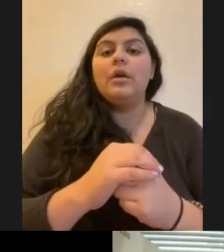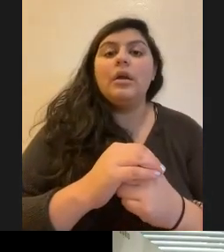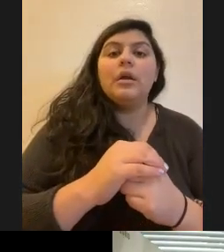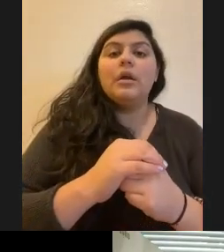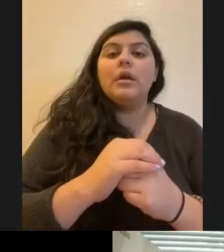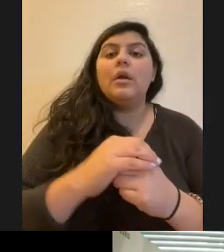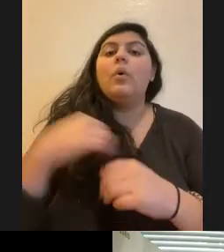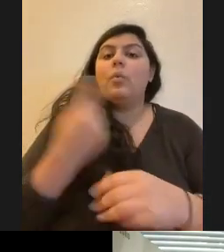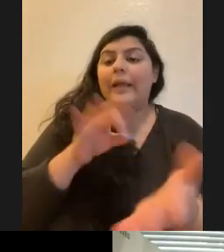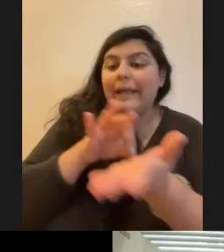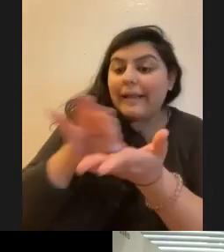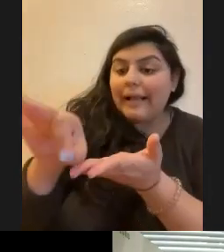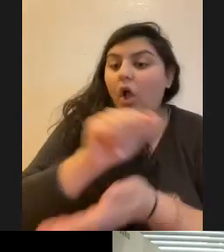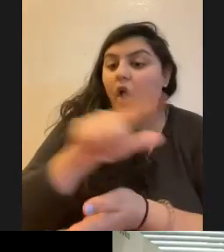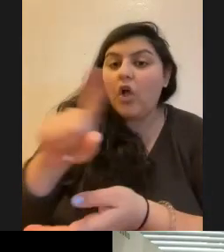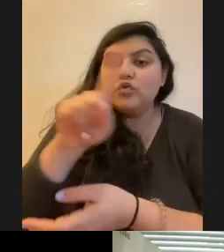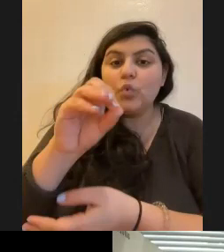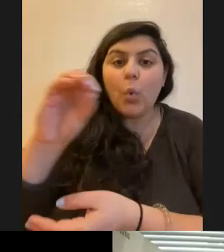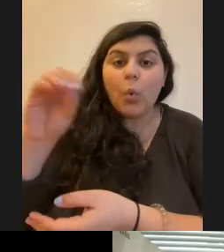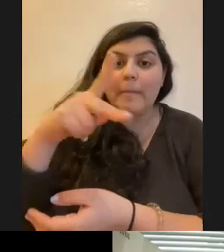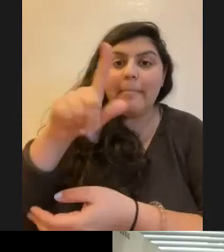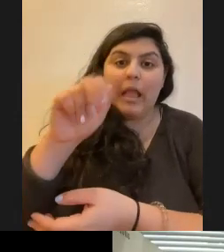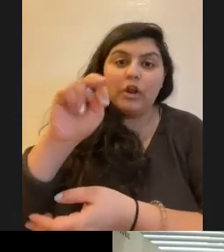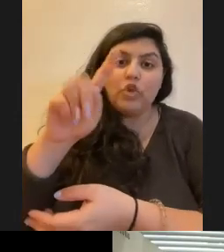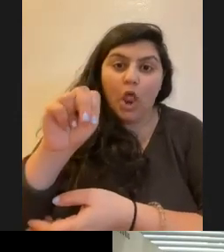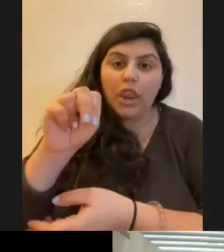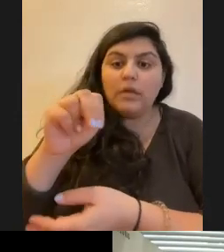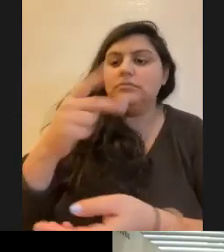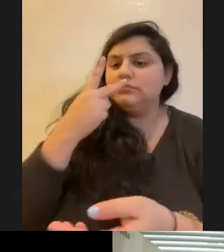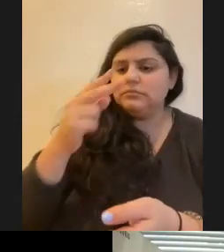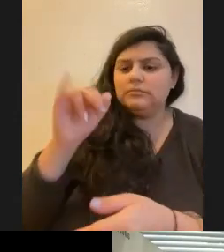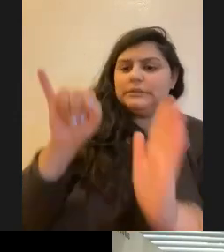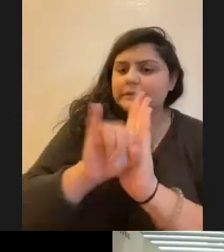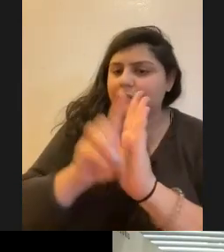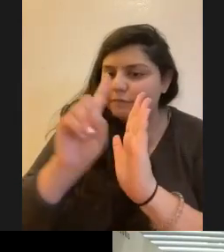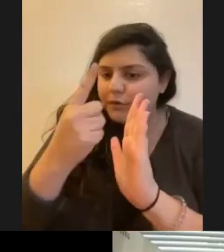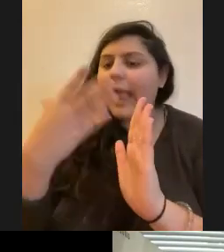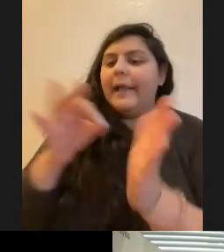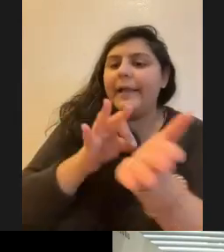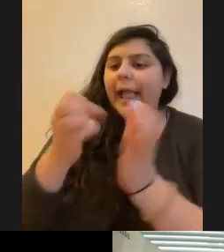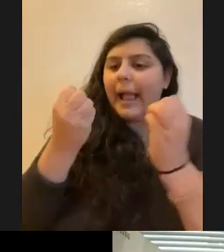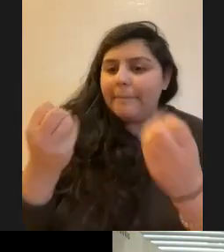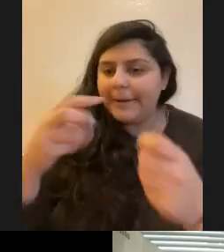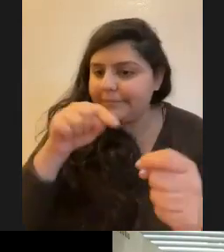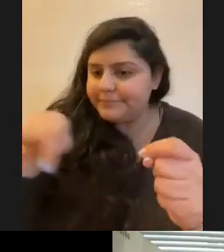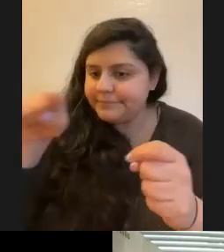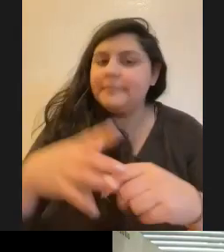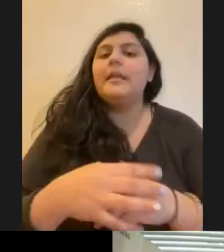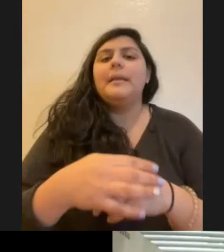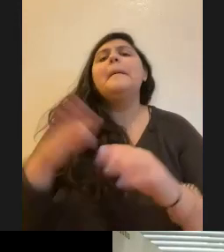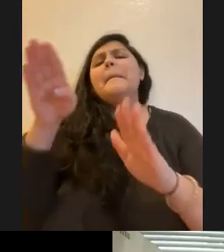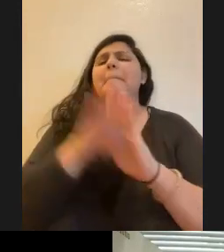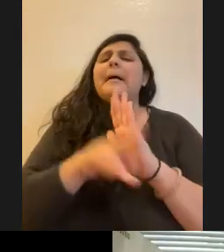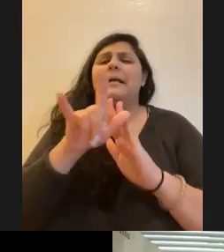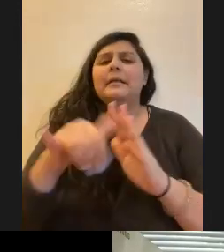count all of the zooplankton that we catch as well. We have to identify and count them. So yeah, basically whatever place